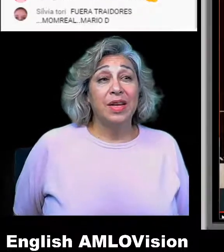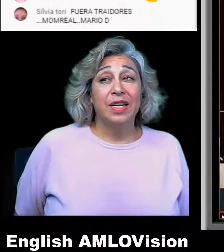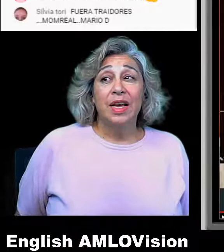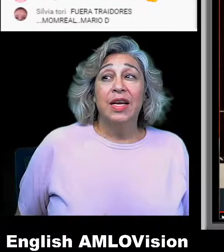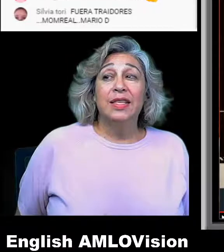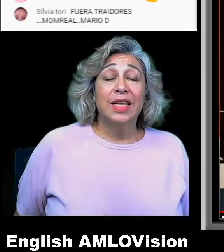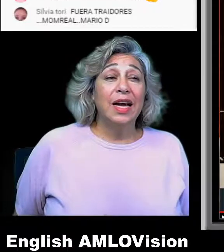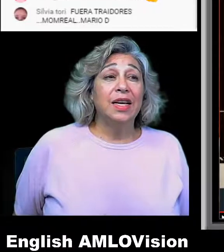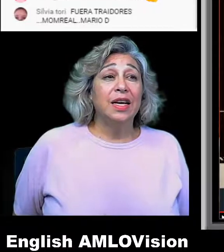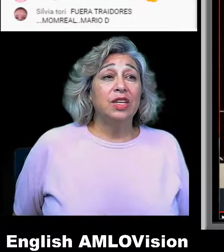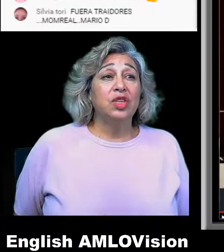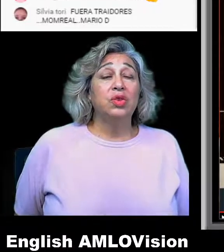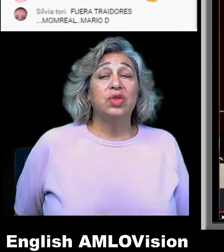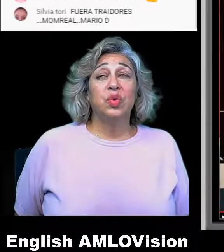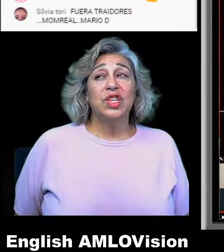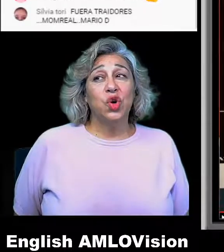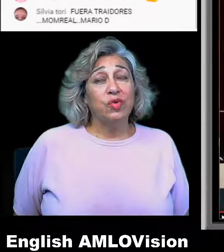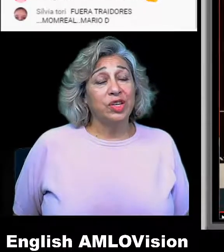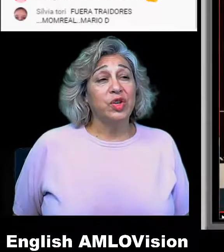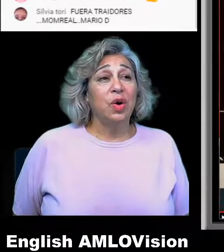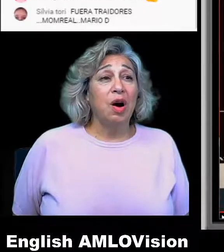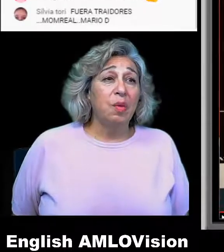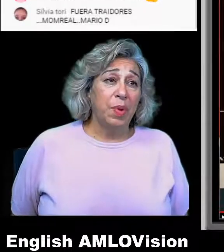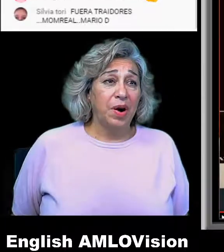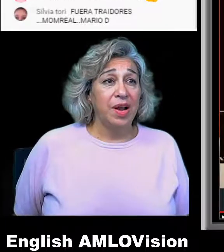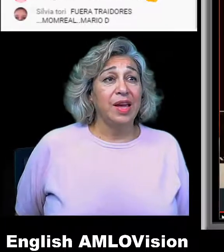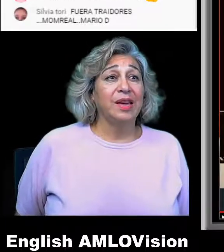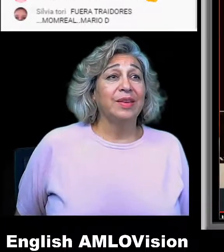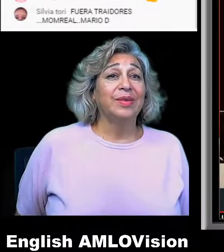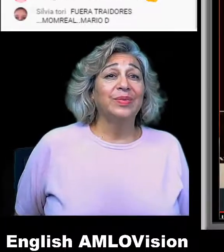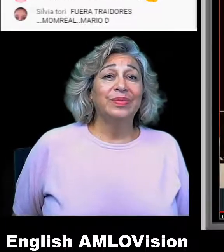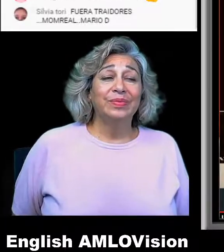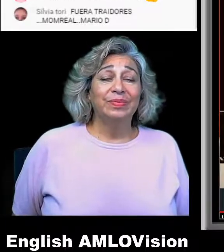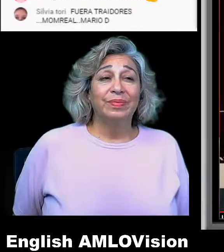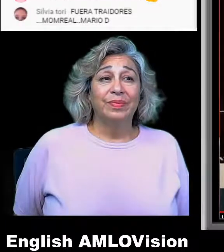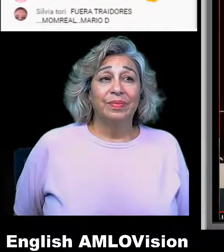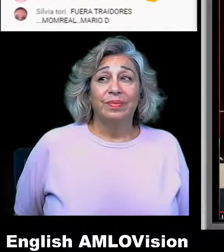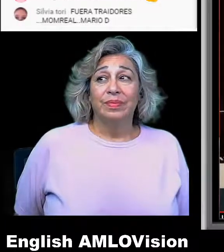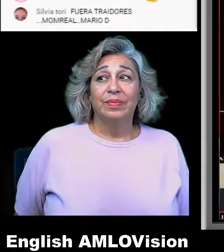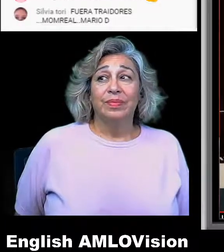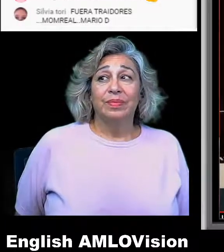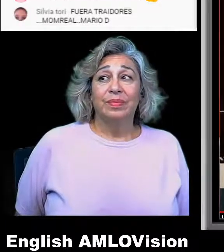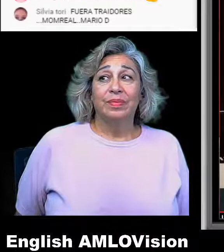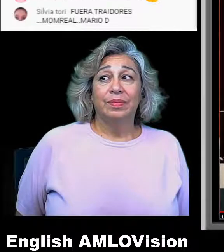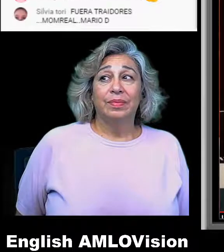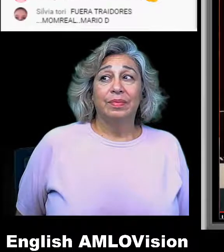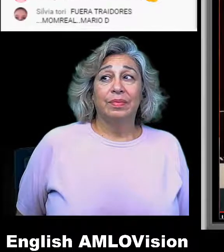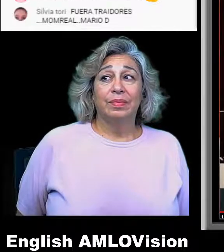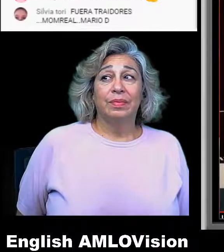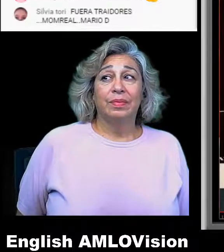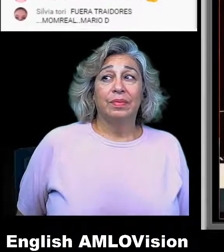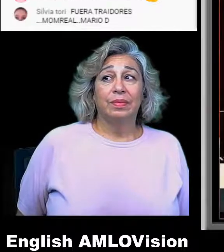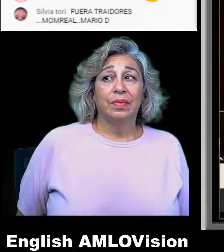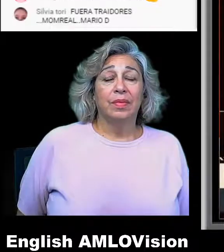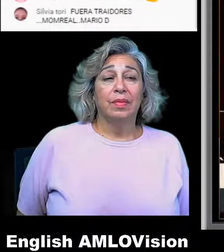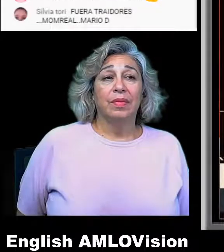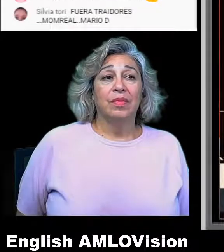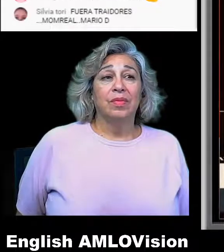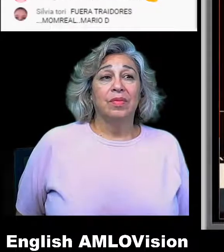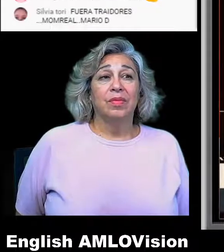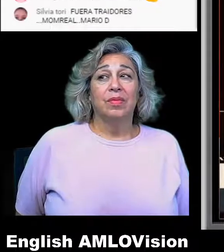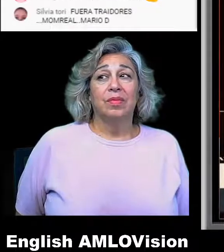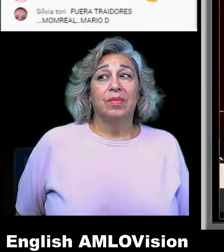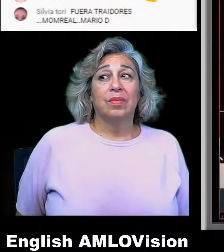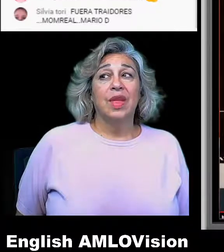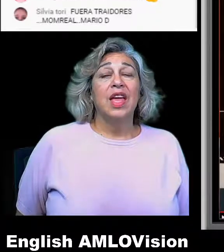party that signed to switch over to our party. Y está Manuel López, al cual le agradezco de corazón